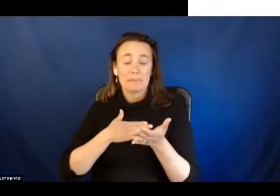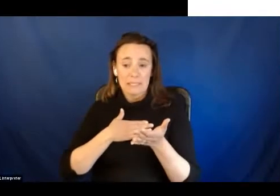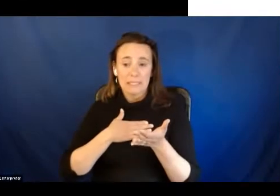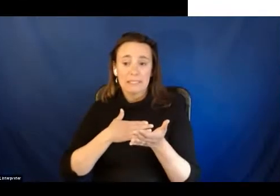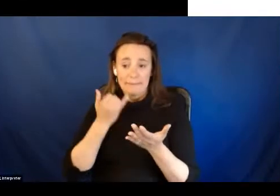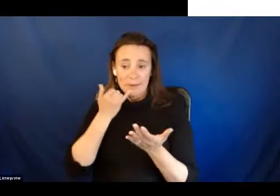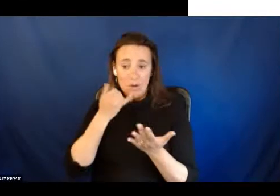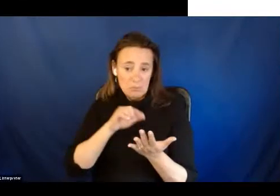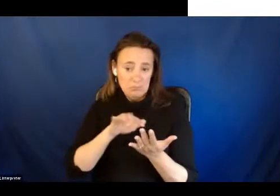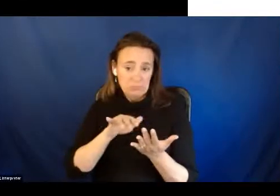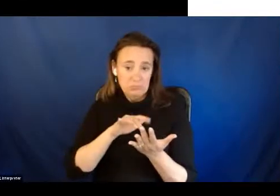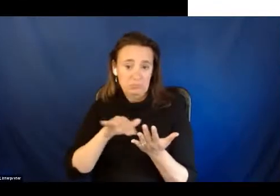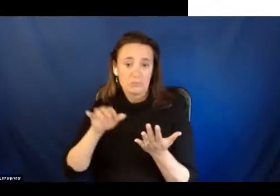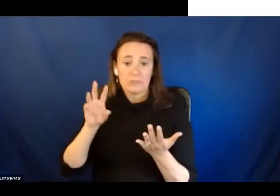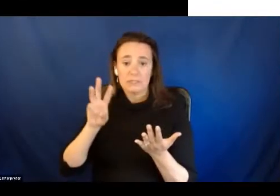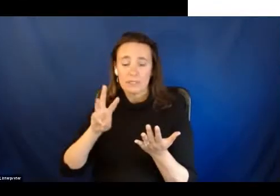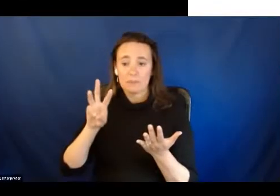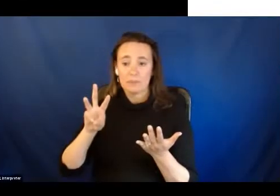www.menti.com and type in the code